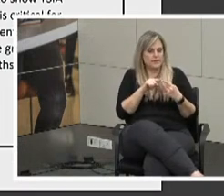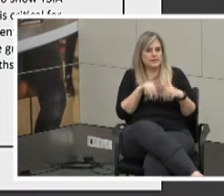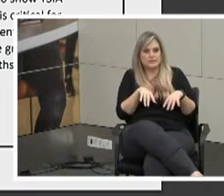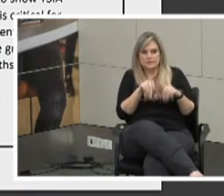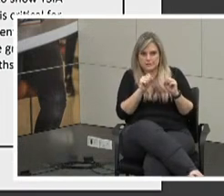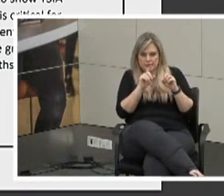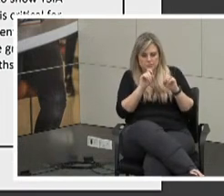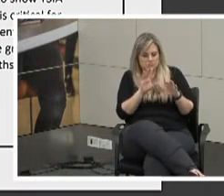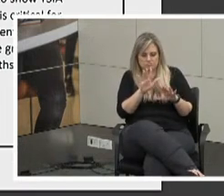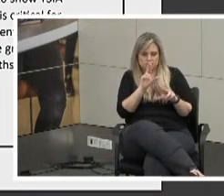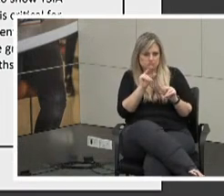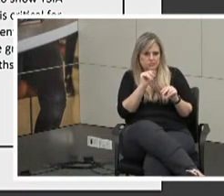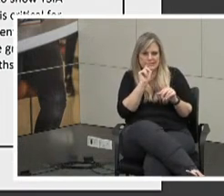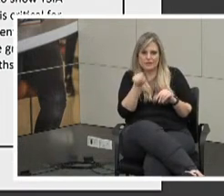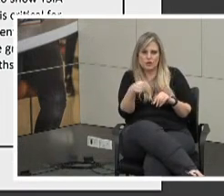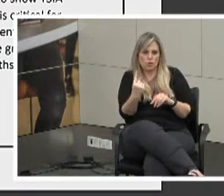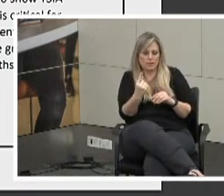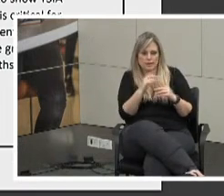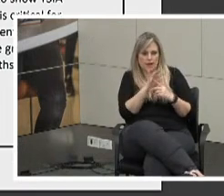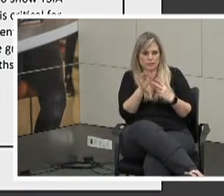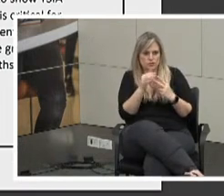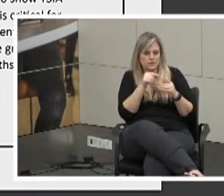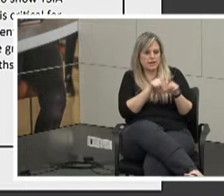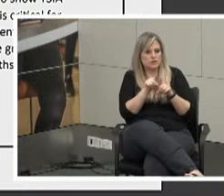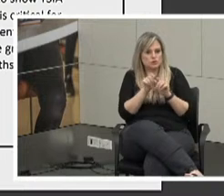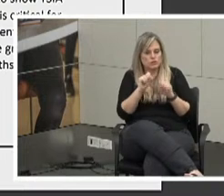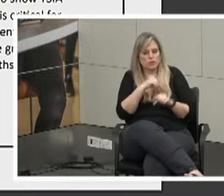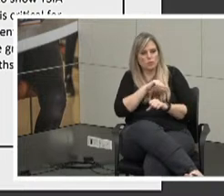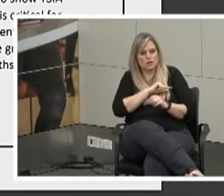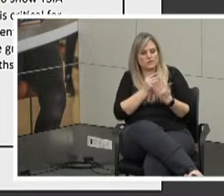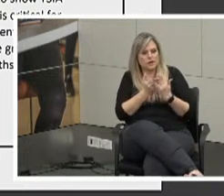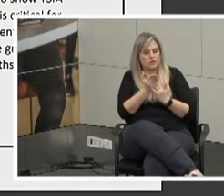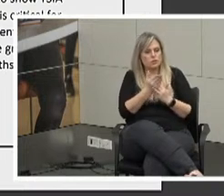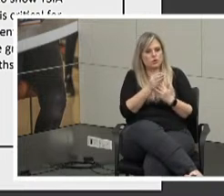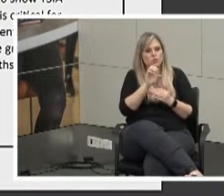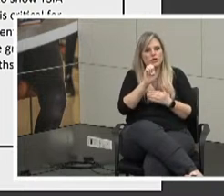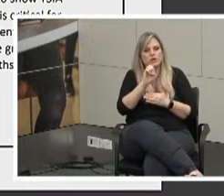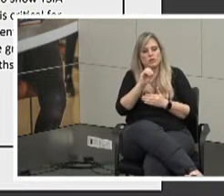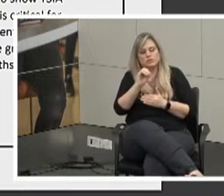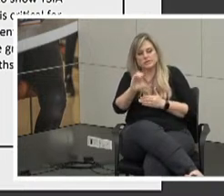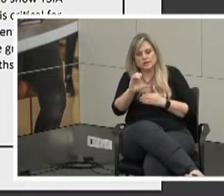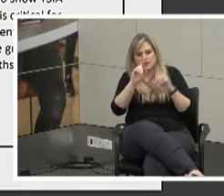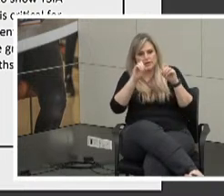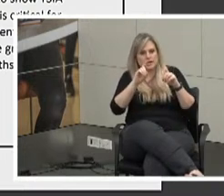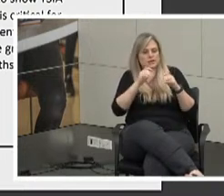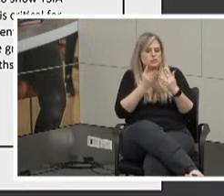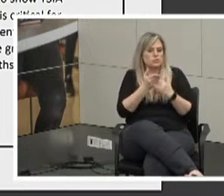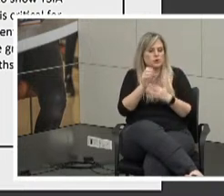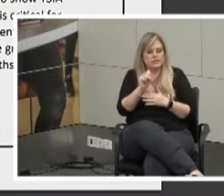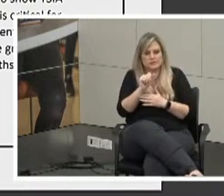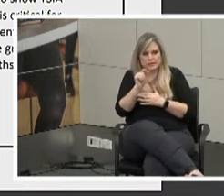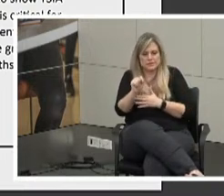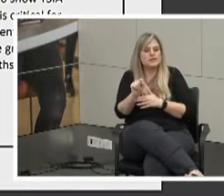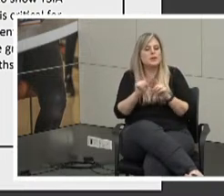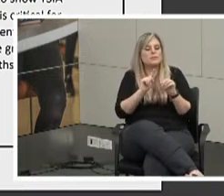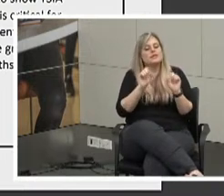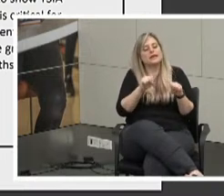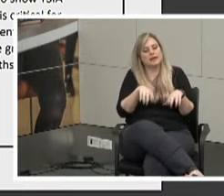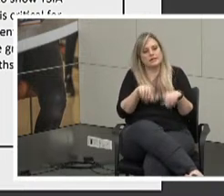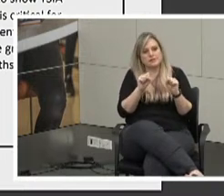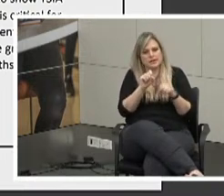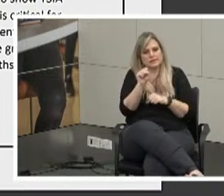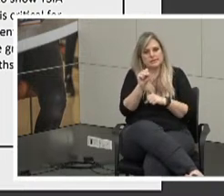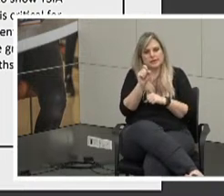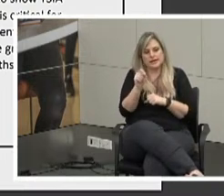eligible it's not the only option they can also be eligible through their and of course exams through PSAT through a couple of other things but they can take the